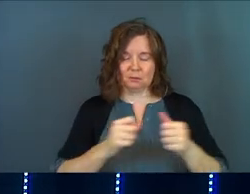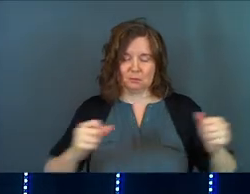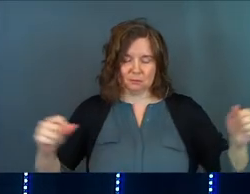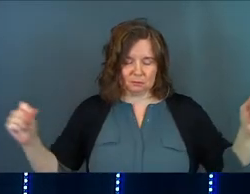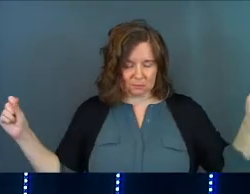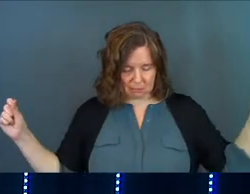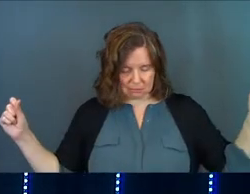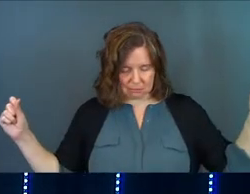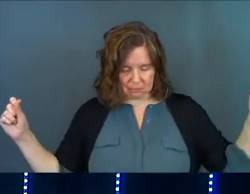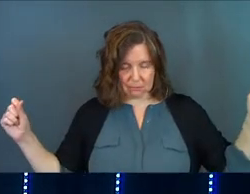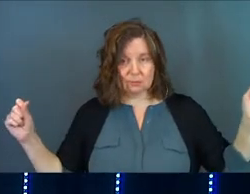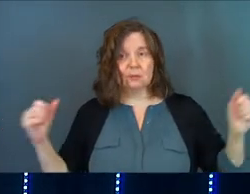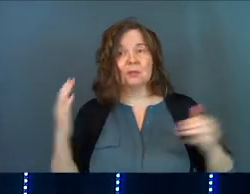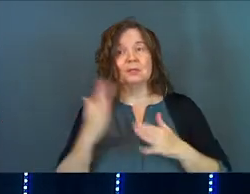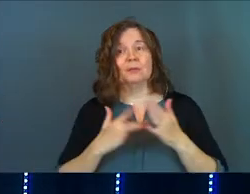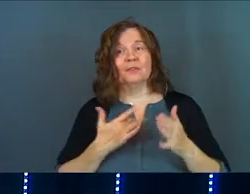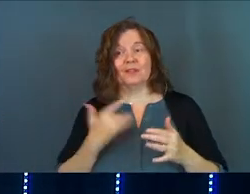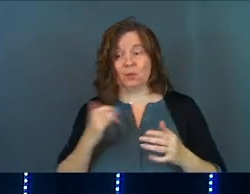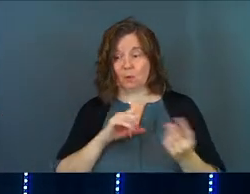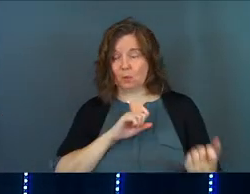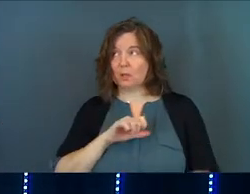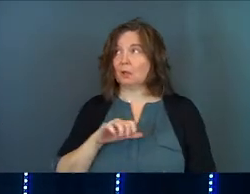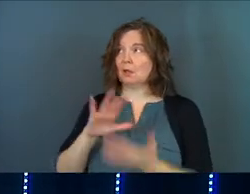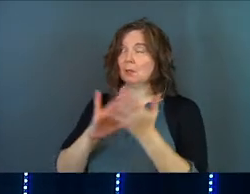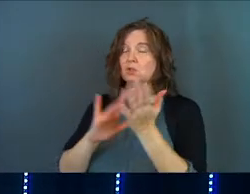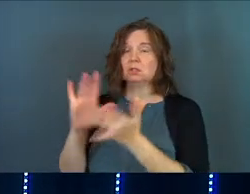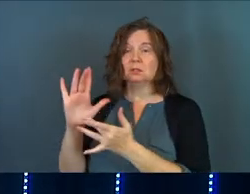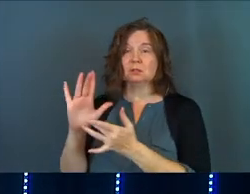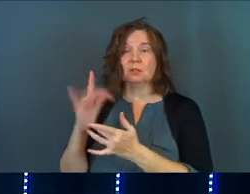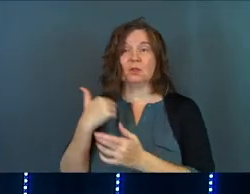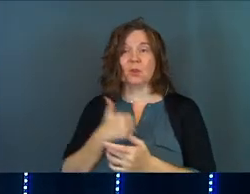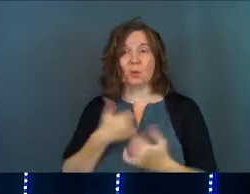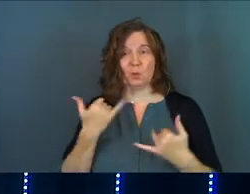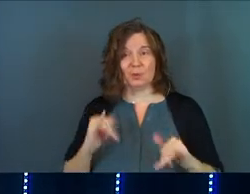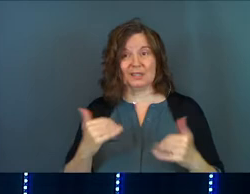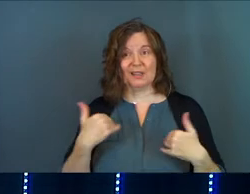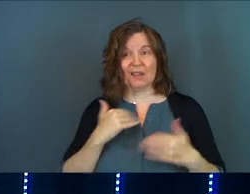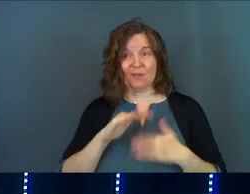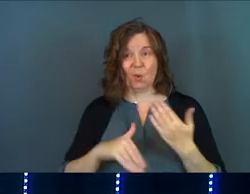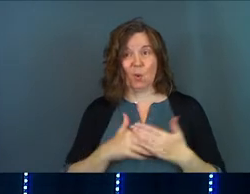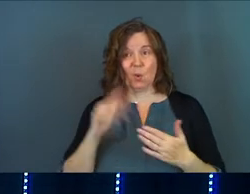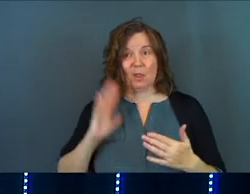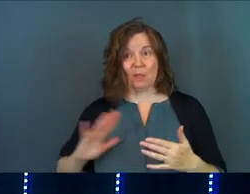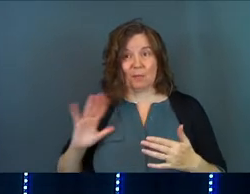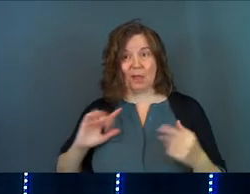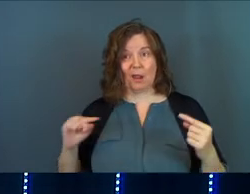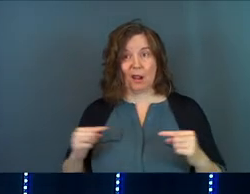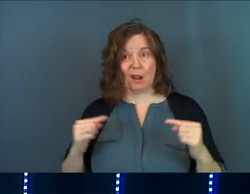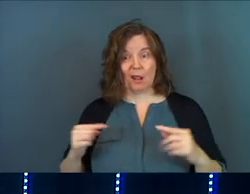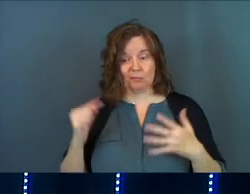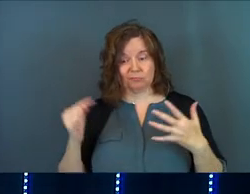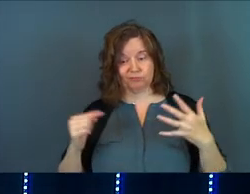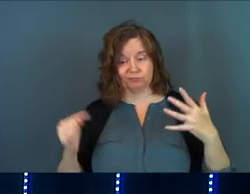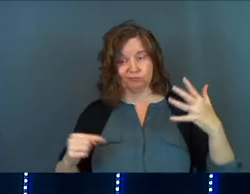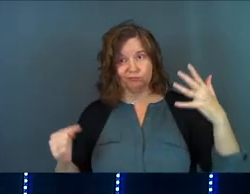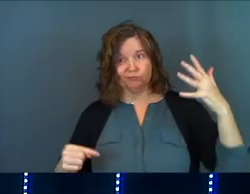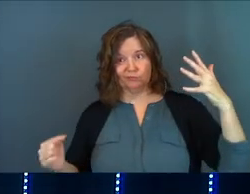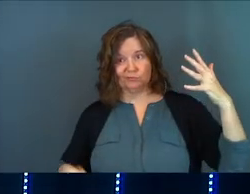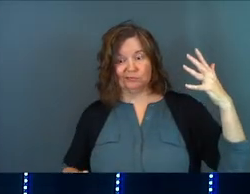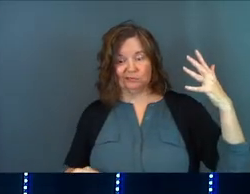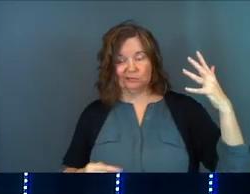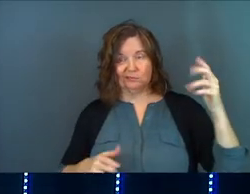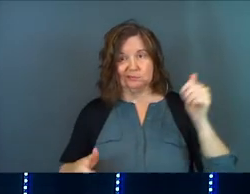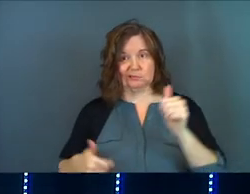Some of us feel like, even when we come to Jesus, that we've still got our whole past, like a bad